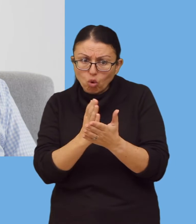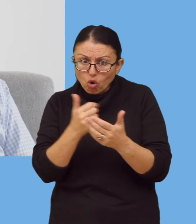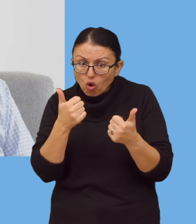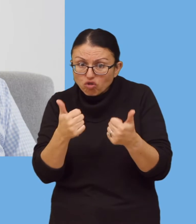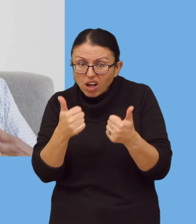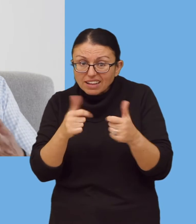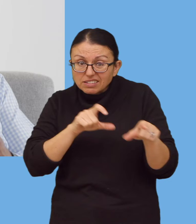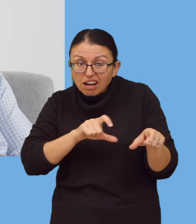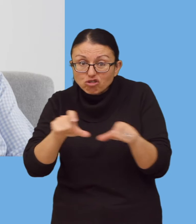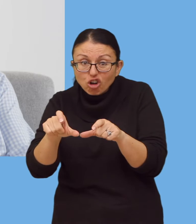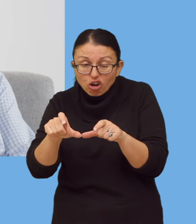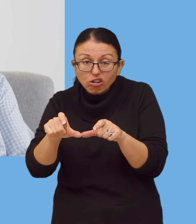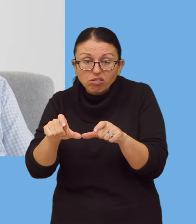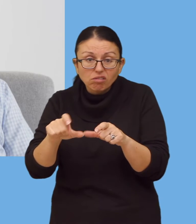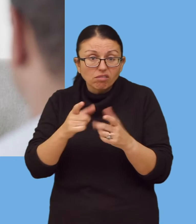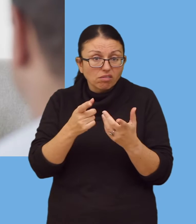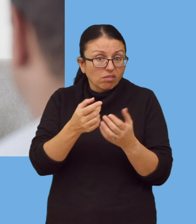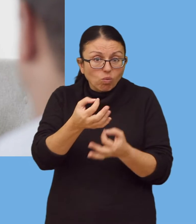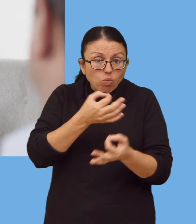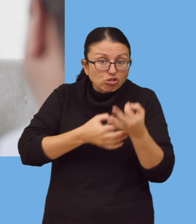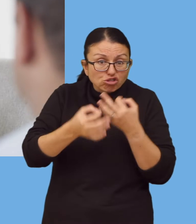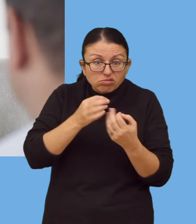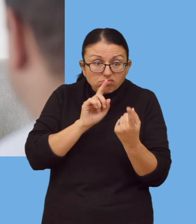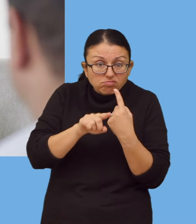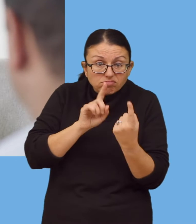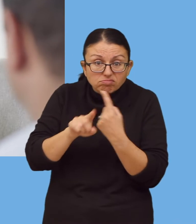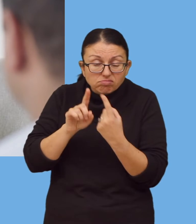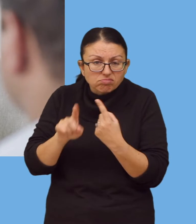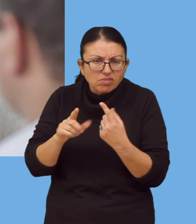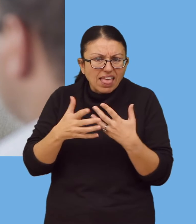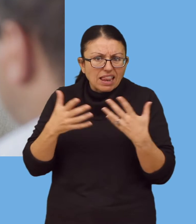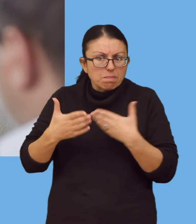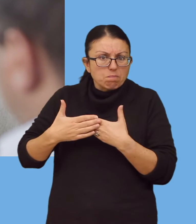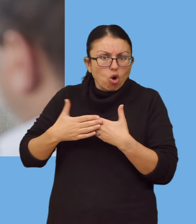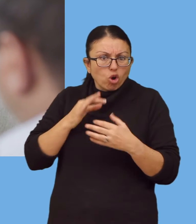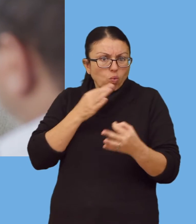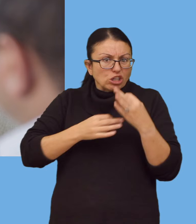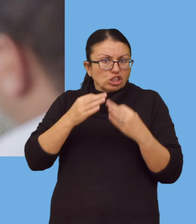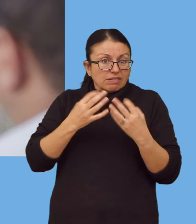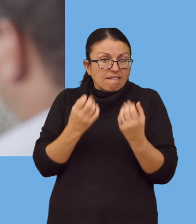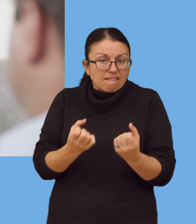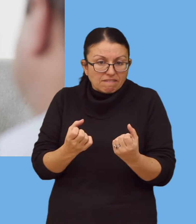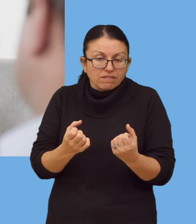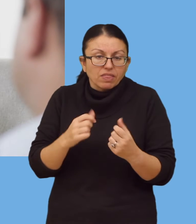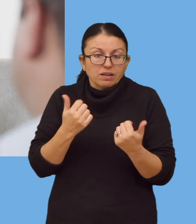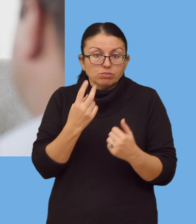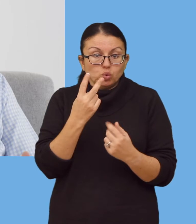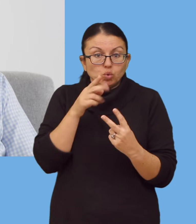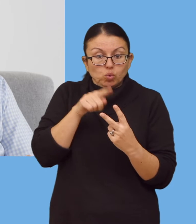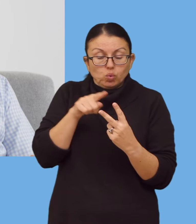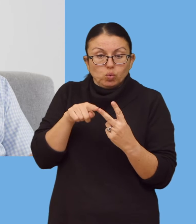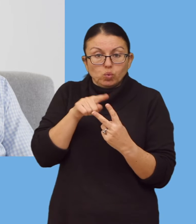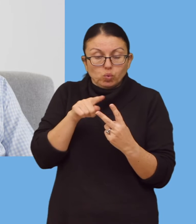okay to go ahead, and answer any questions you still have, outstanding questions. And then there's two ways of